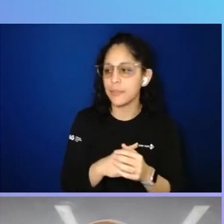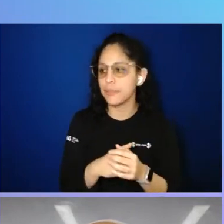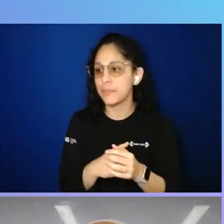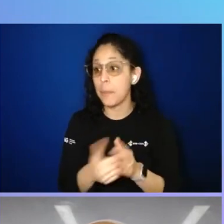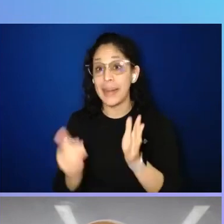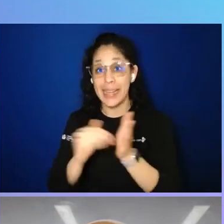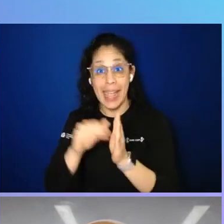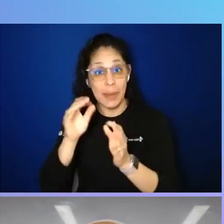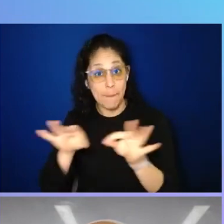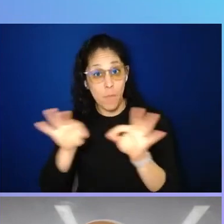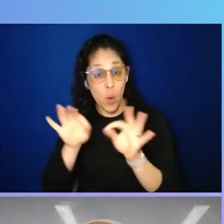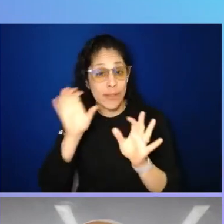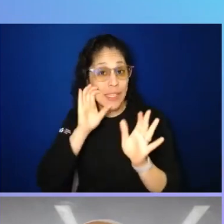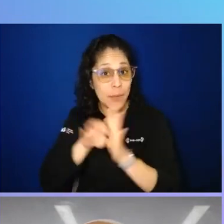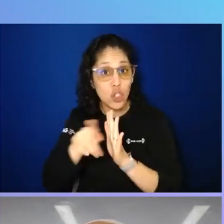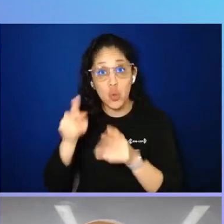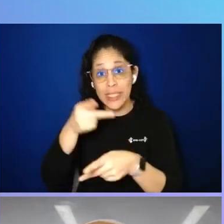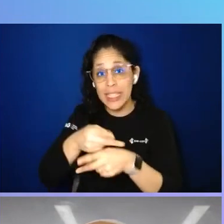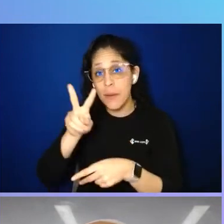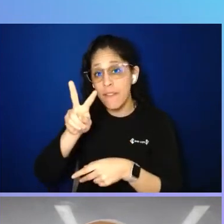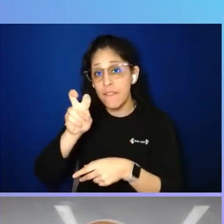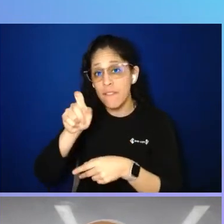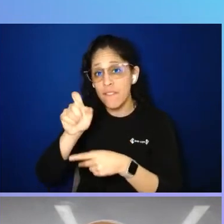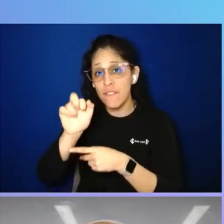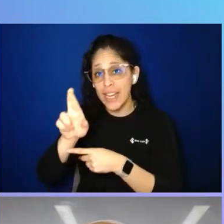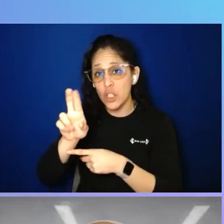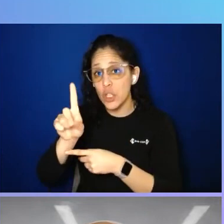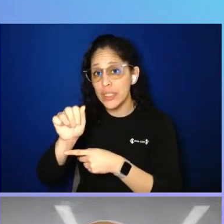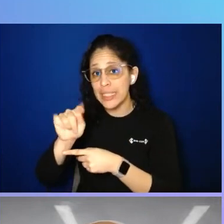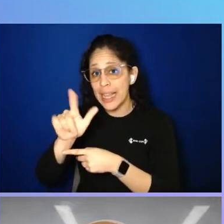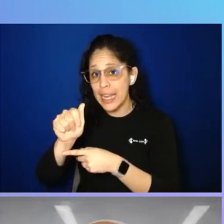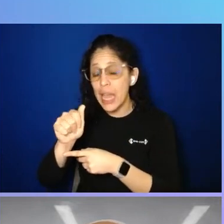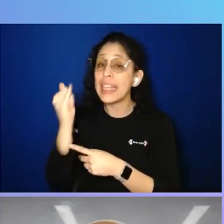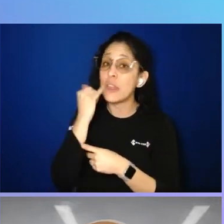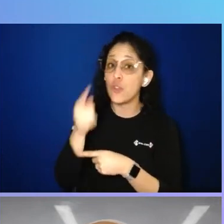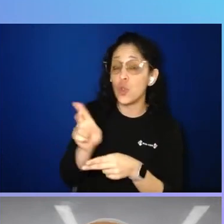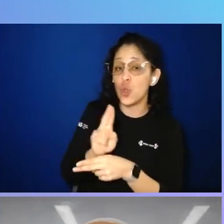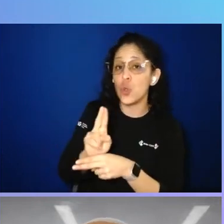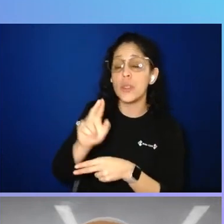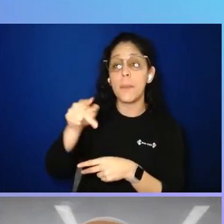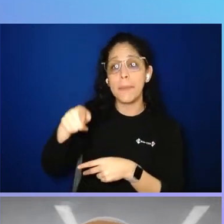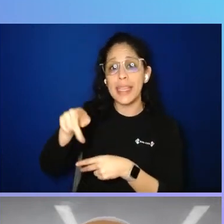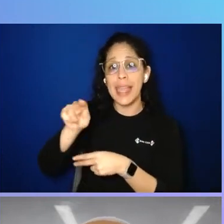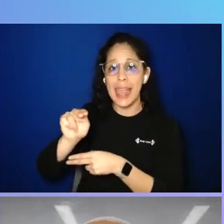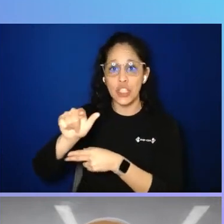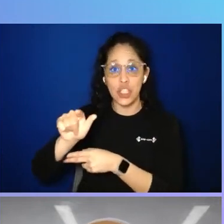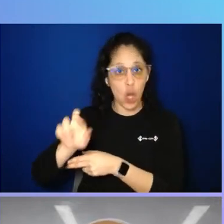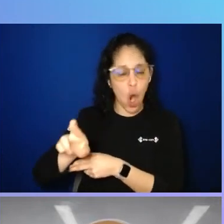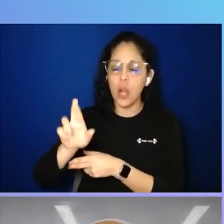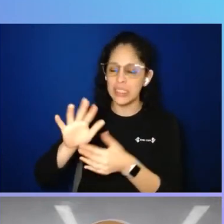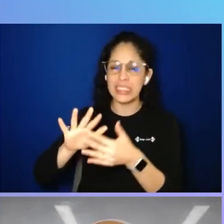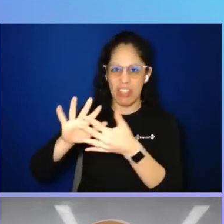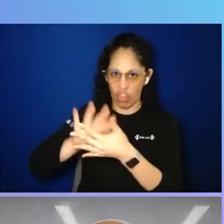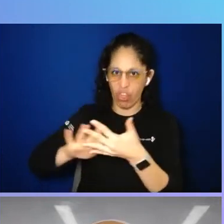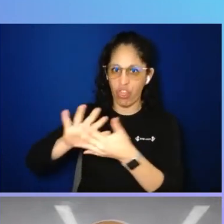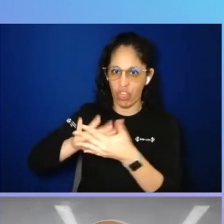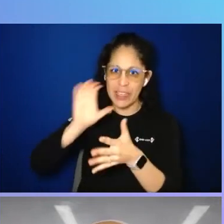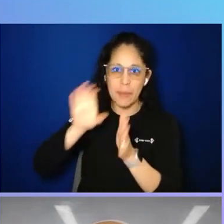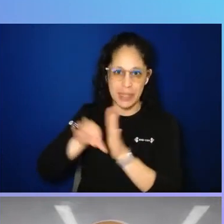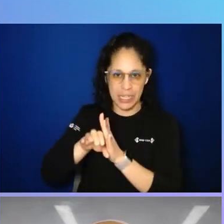the vector data. Otherwise, if you use a PNG, it's going to look a bit blurry. And that's provided